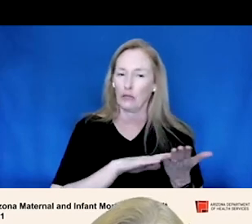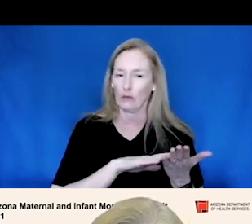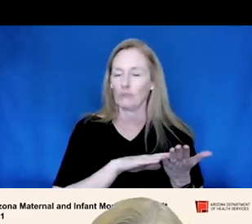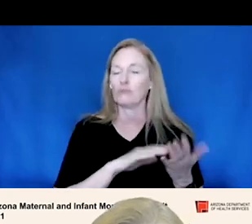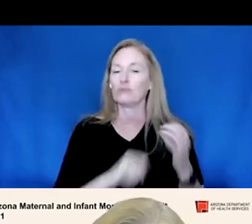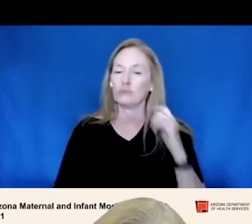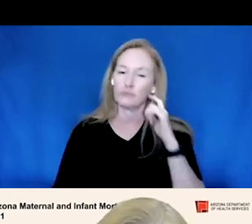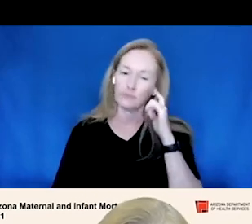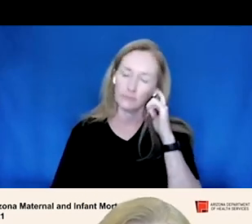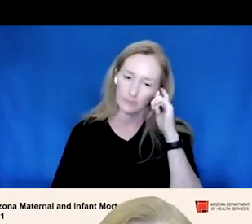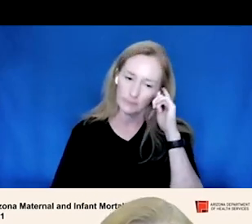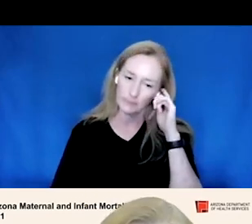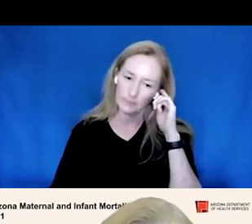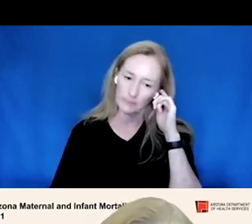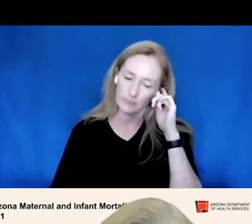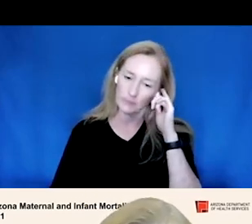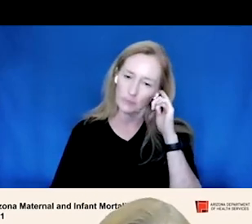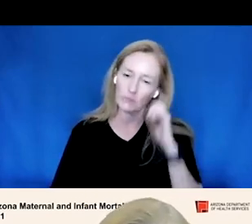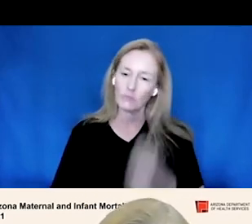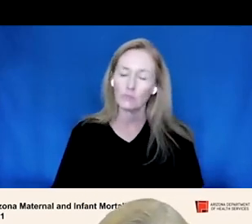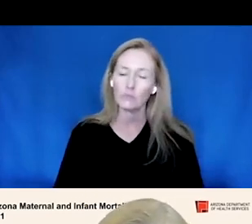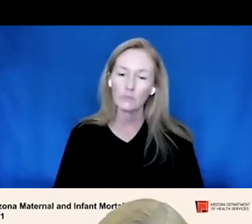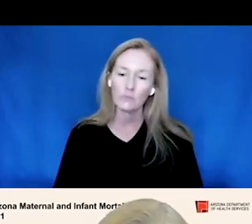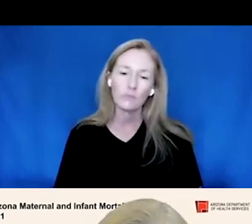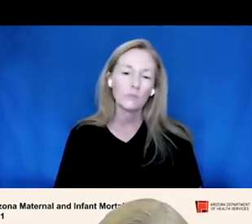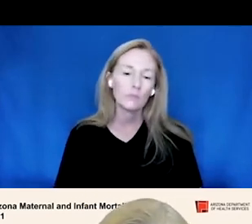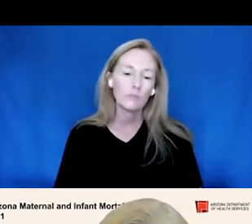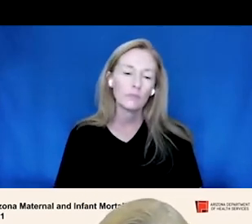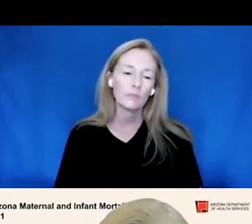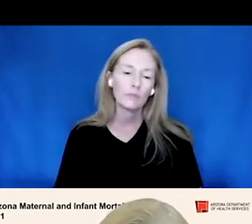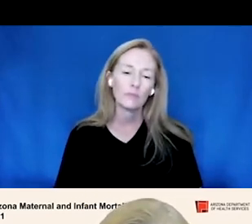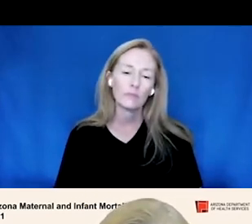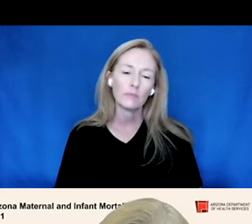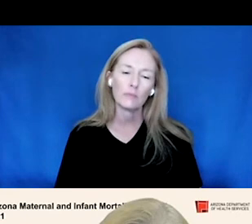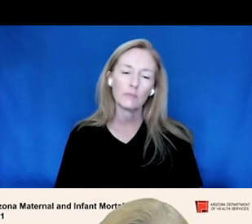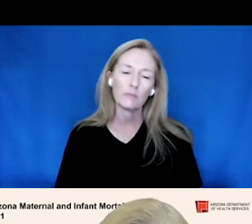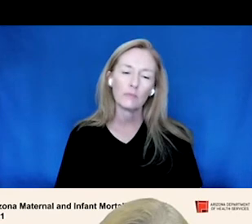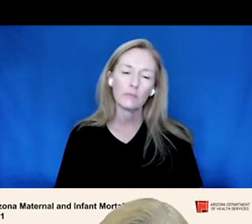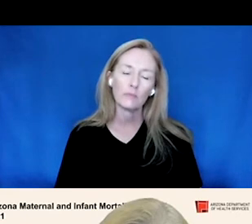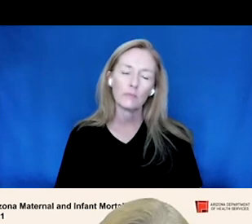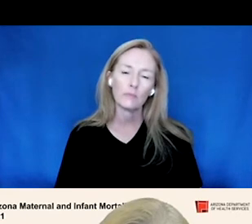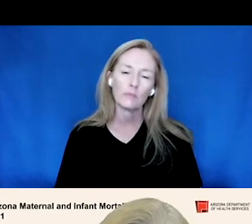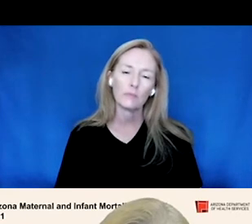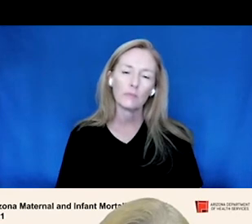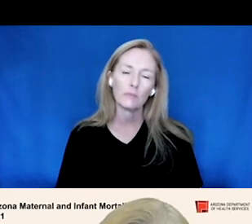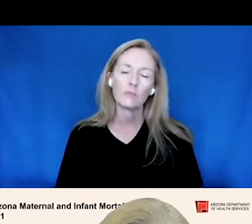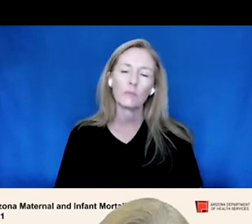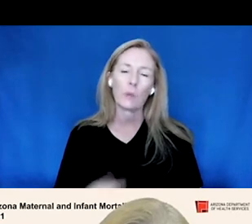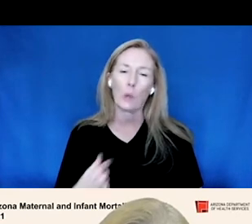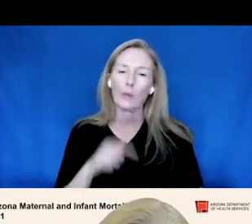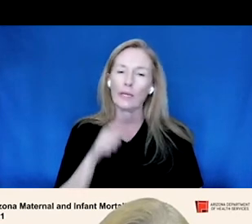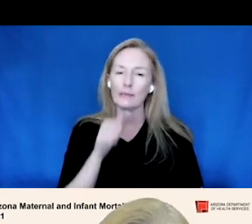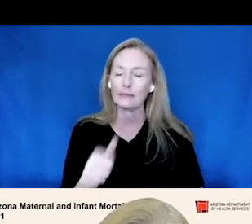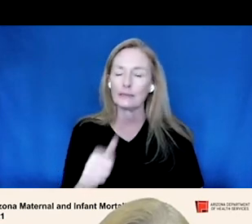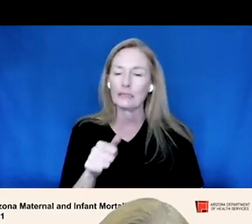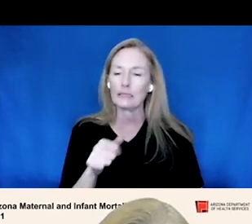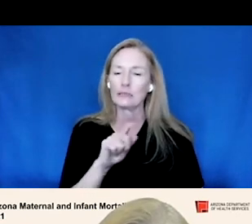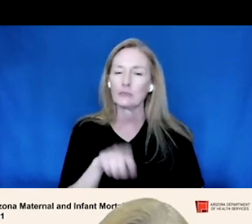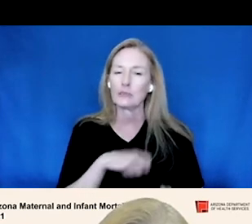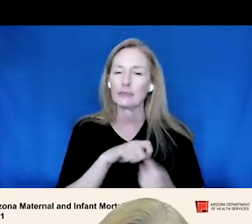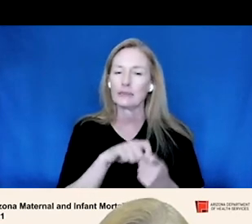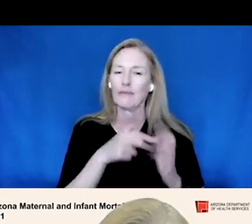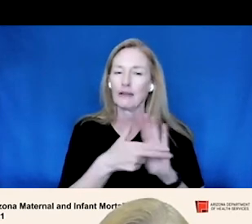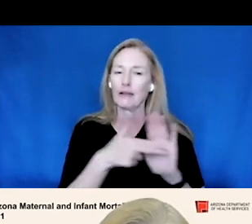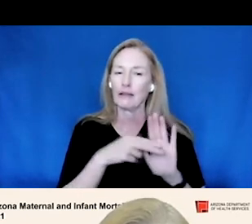provider aware. We didn't specifically code for the blood pressure monitoring. There is, you